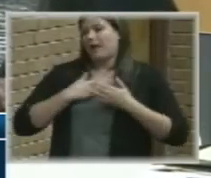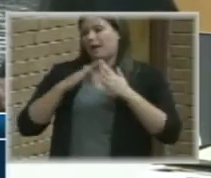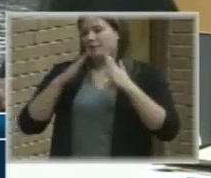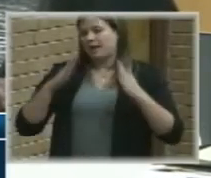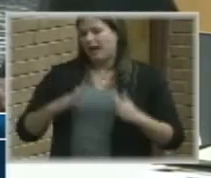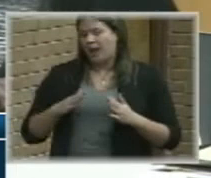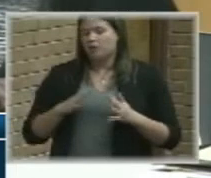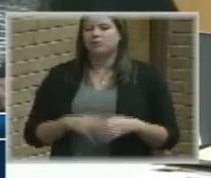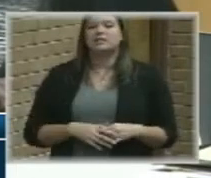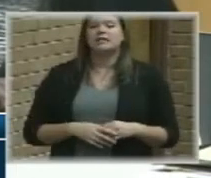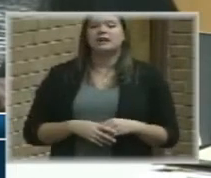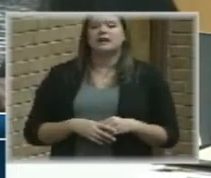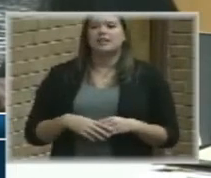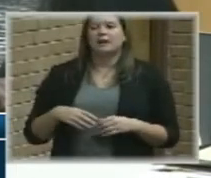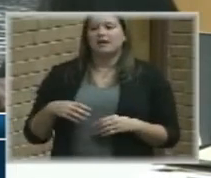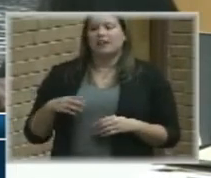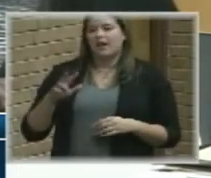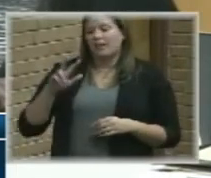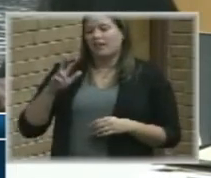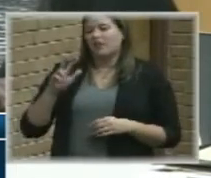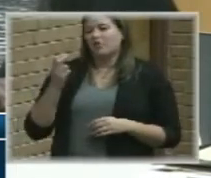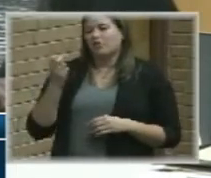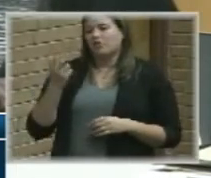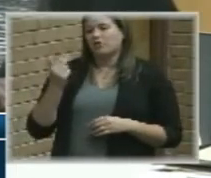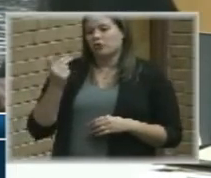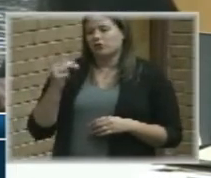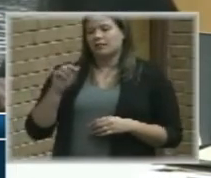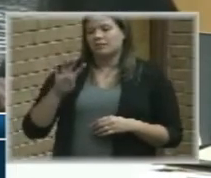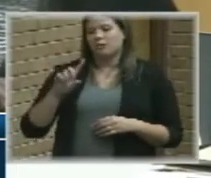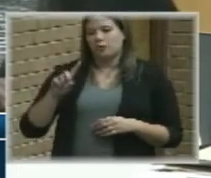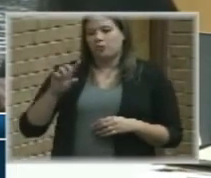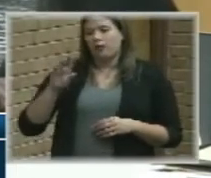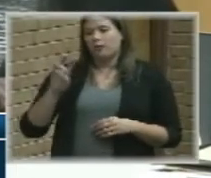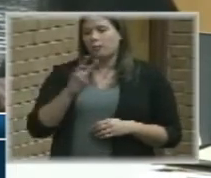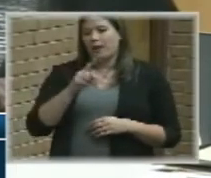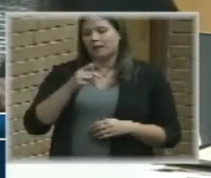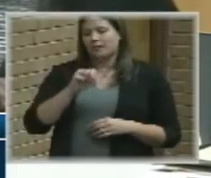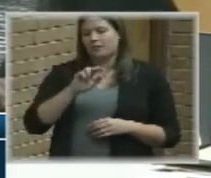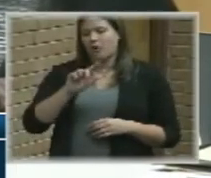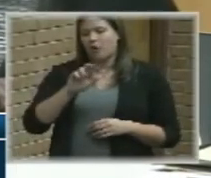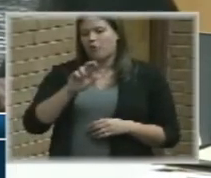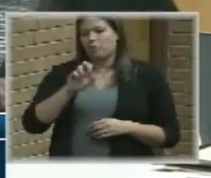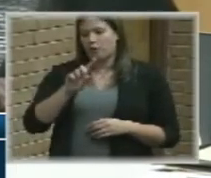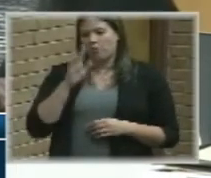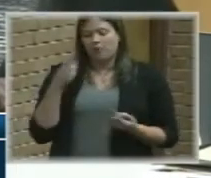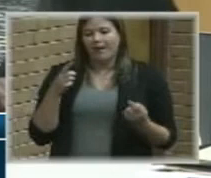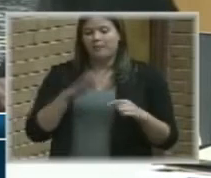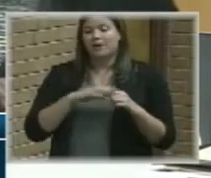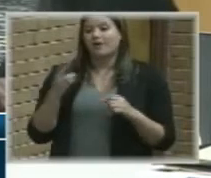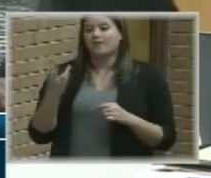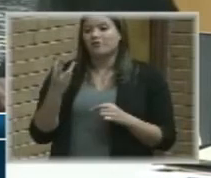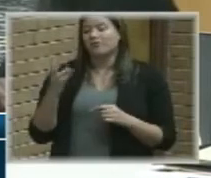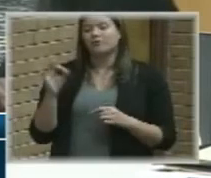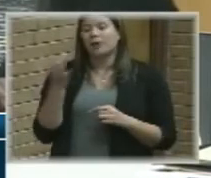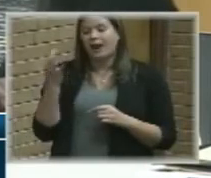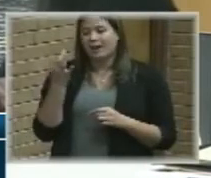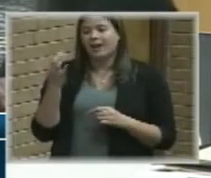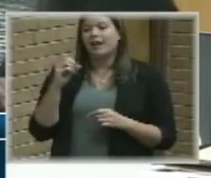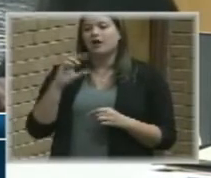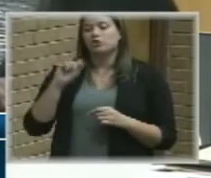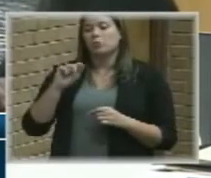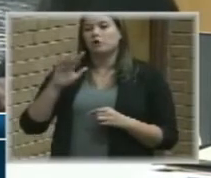at the Buckland Farmhouse, 1341 Westfall Road, will take place on Friday, October 25th from 5 to 6